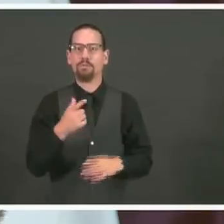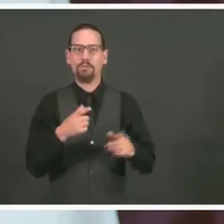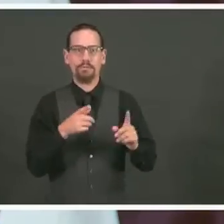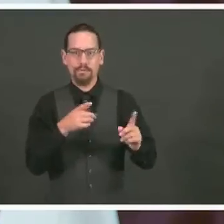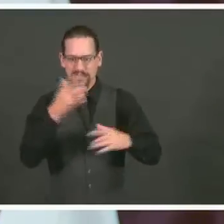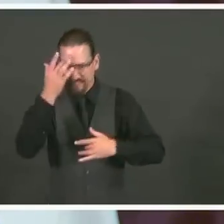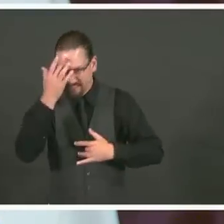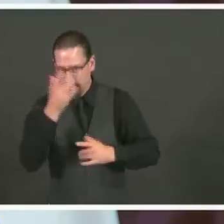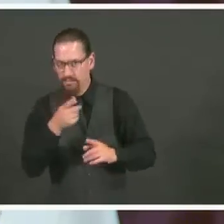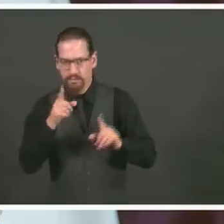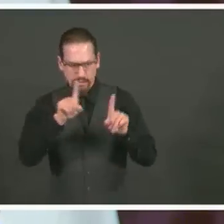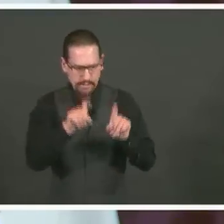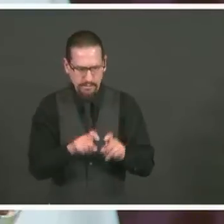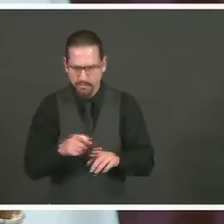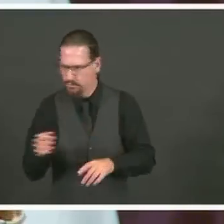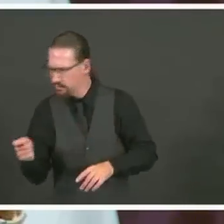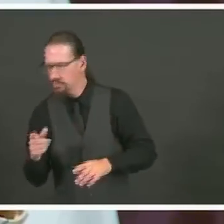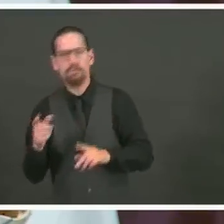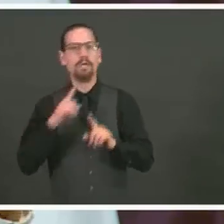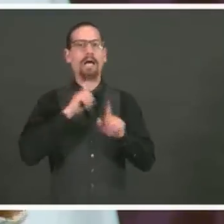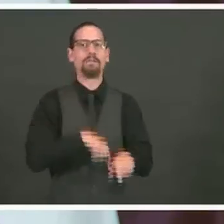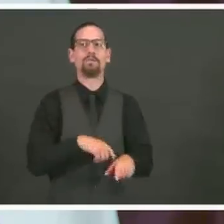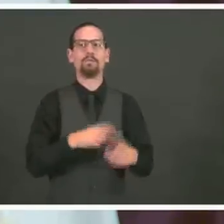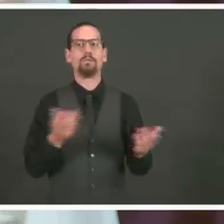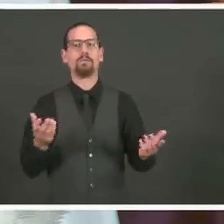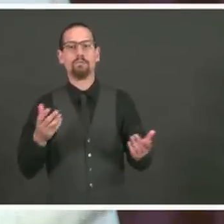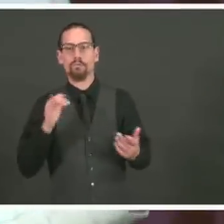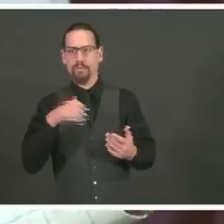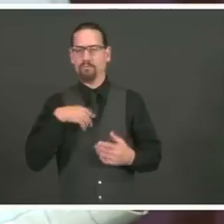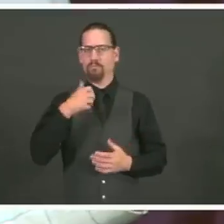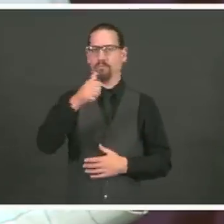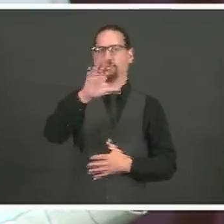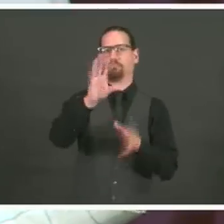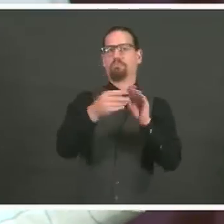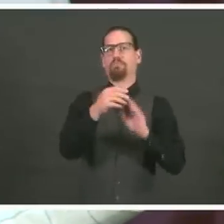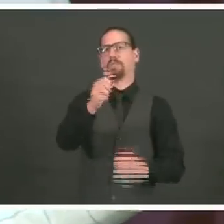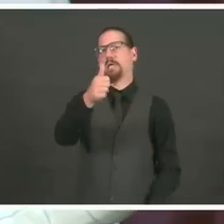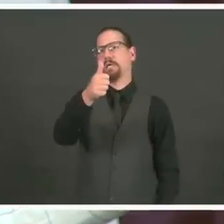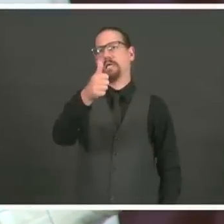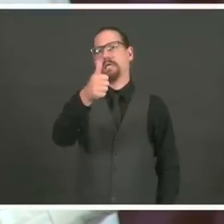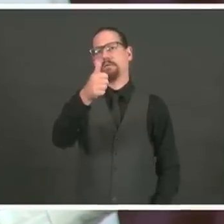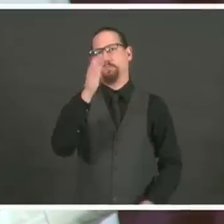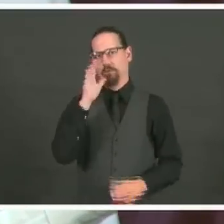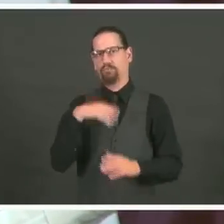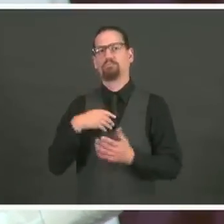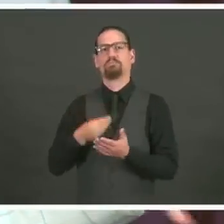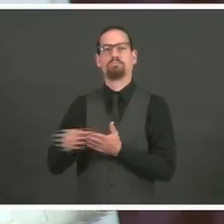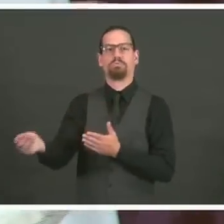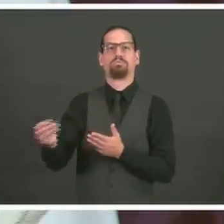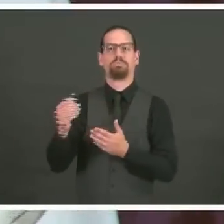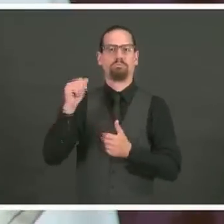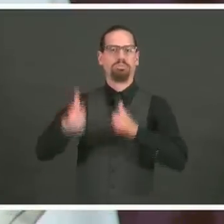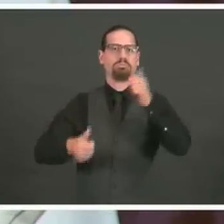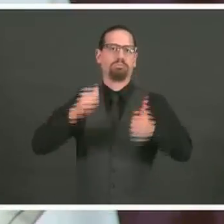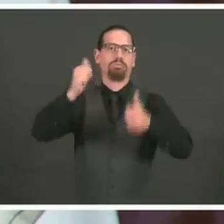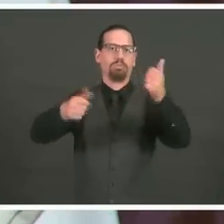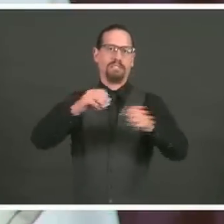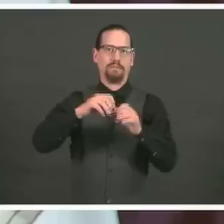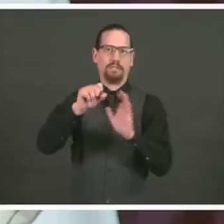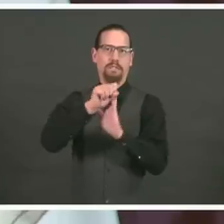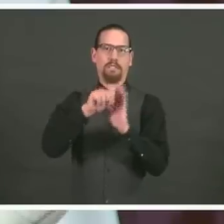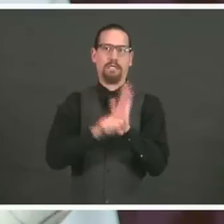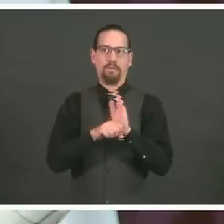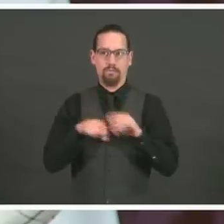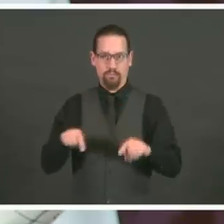in total, we have 10 of these rapid machines deployed all across the state. And we've recently purchased an